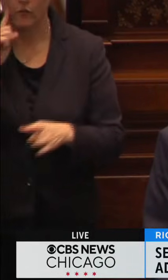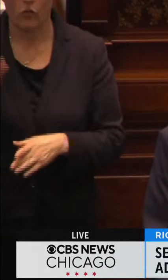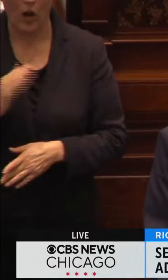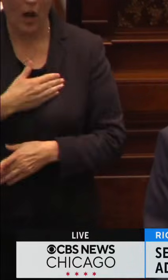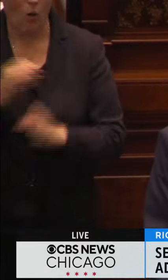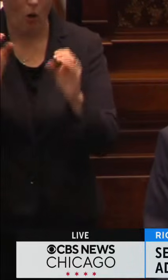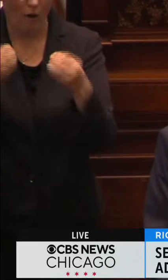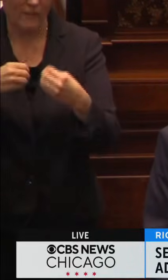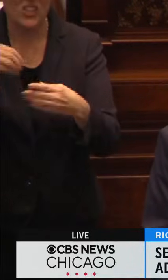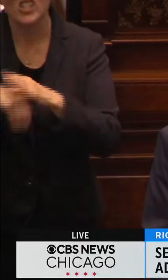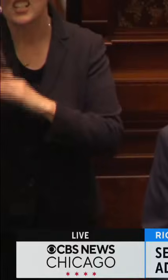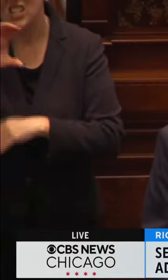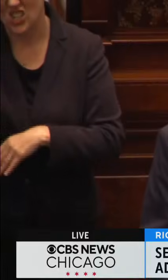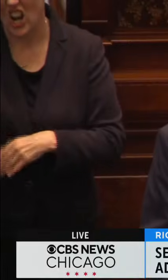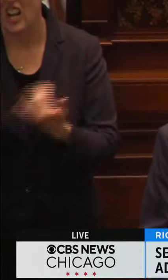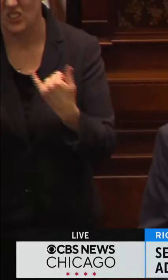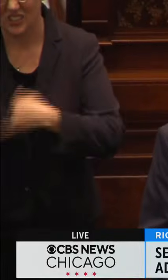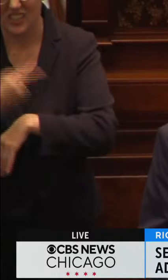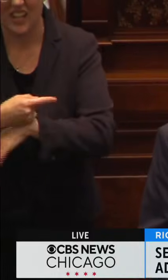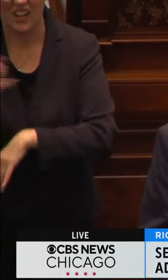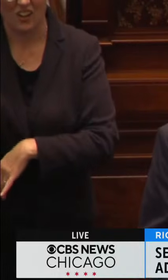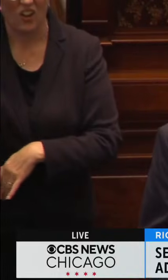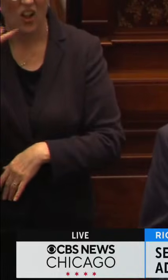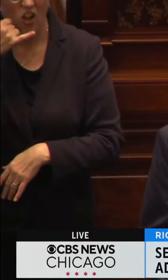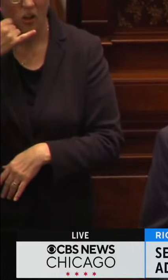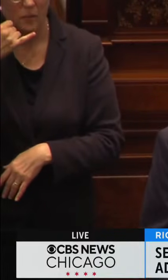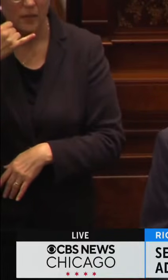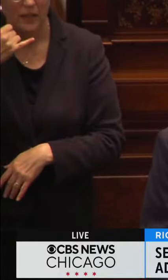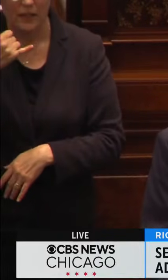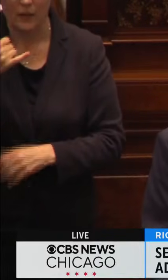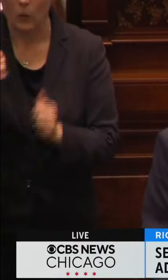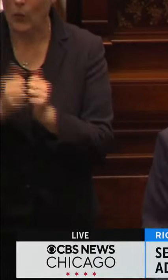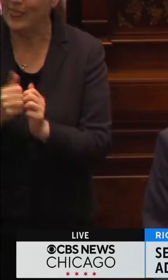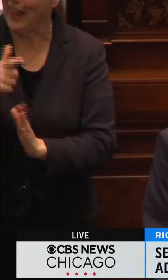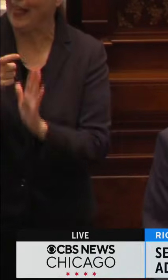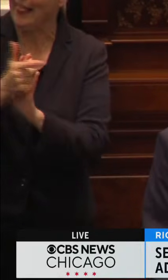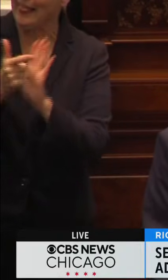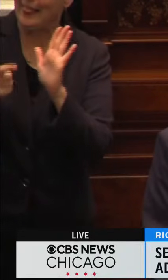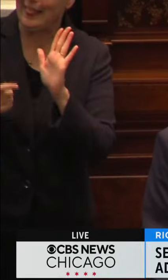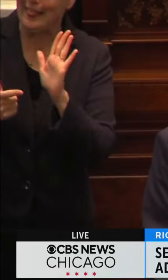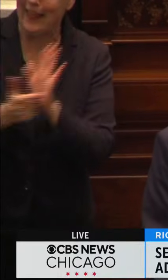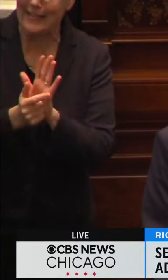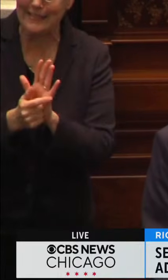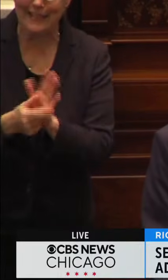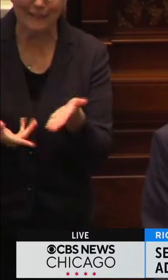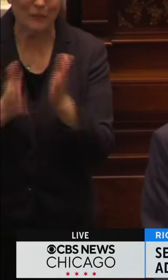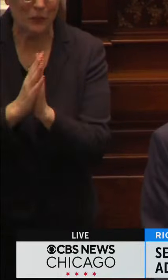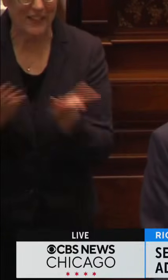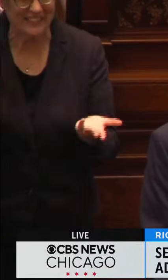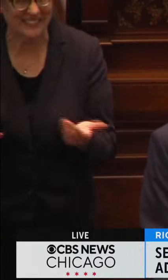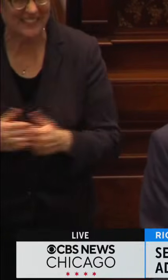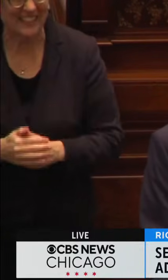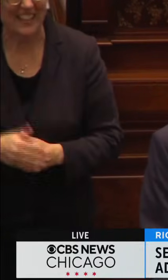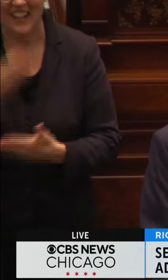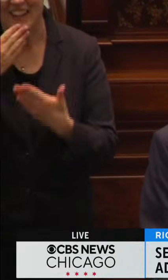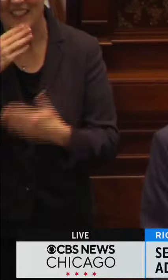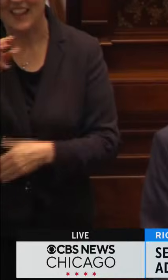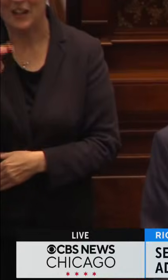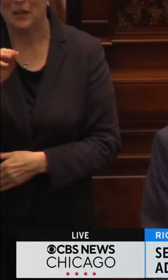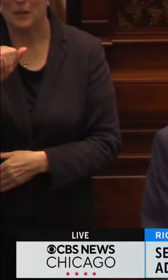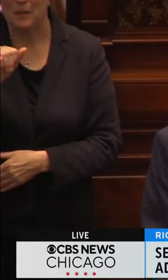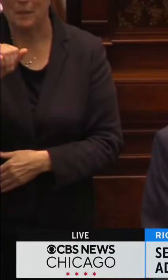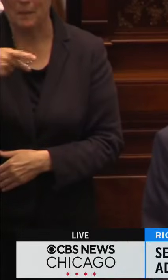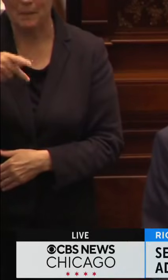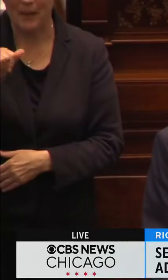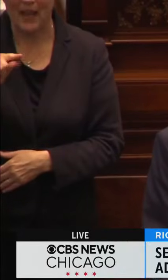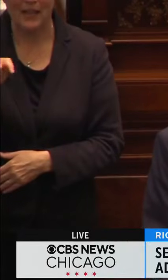in Chicago today, called me this morning with a legislative request. And I especially want to thank Pat Souters. Pat